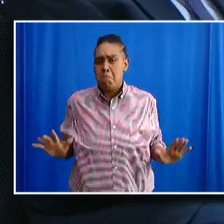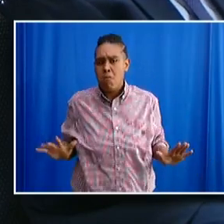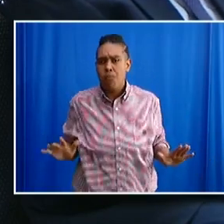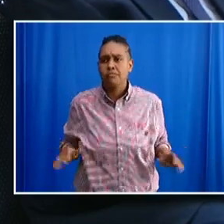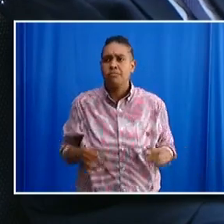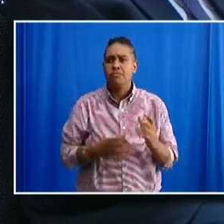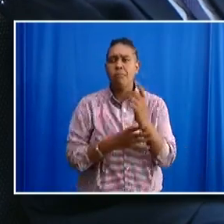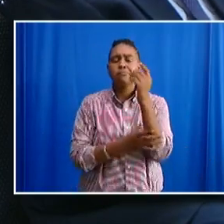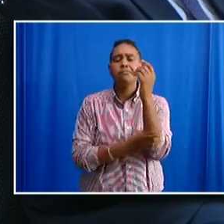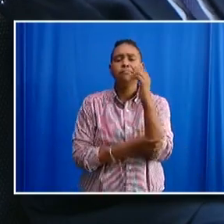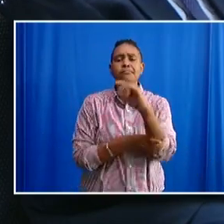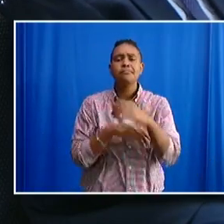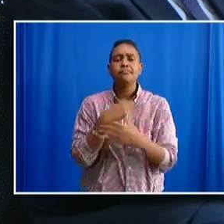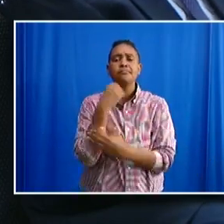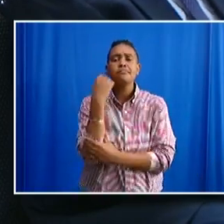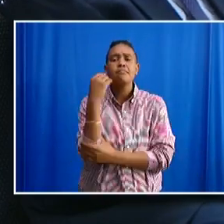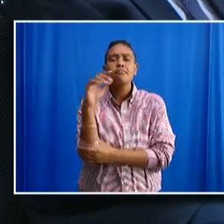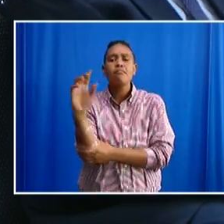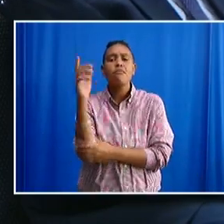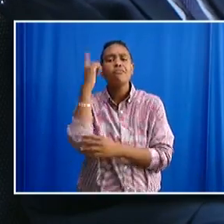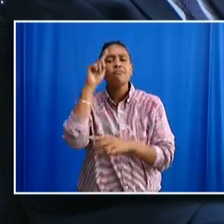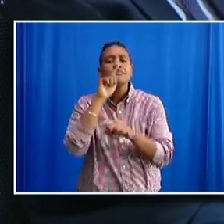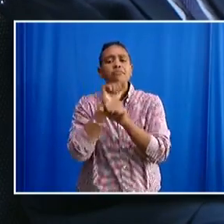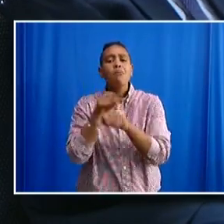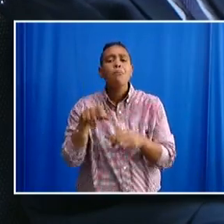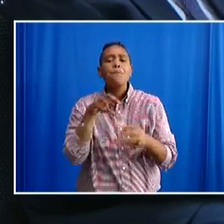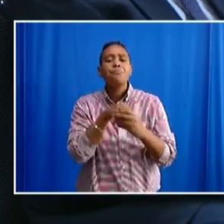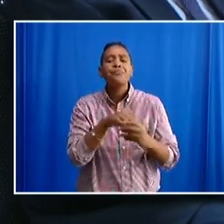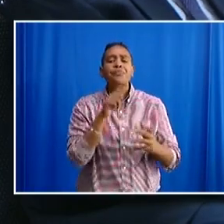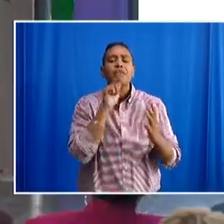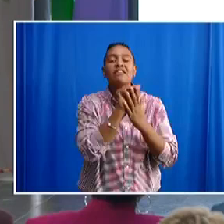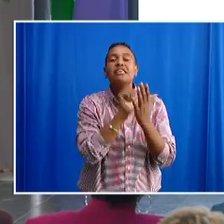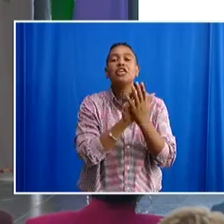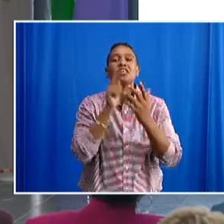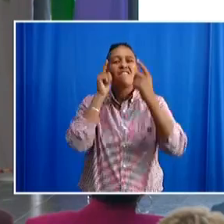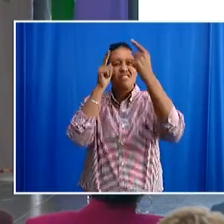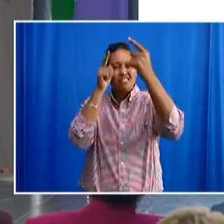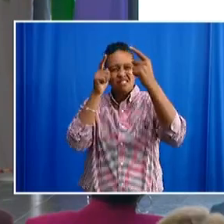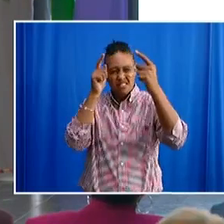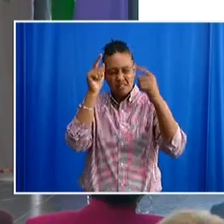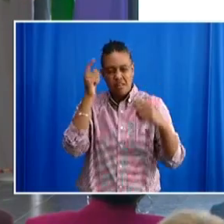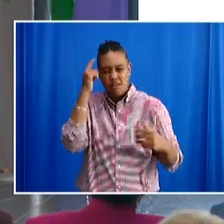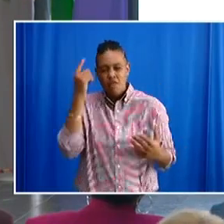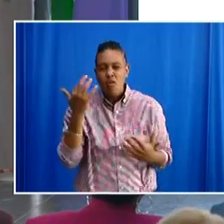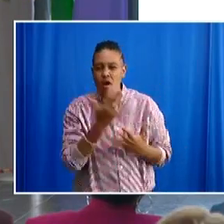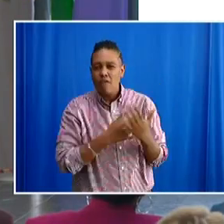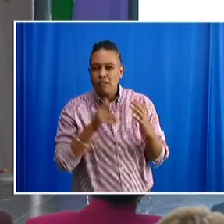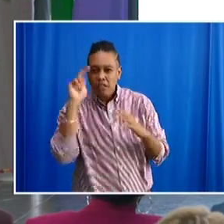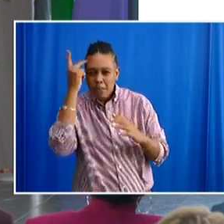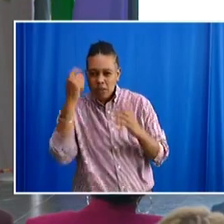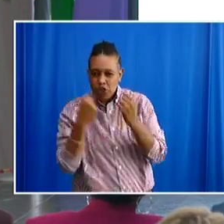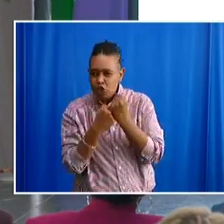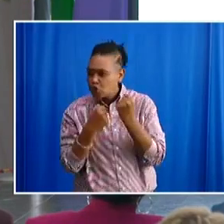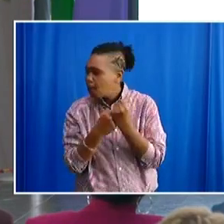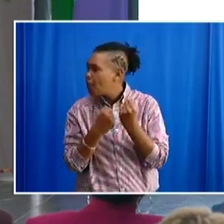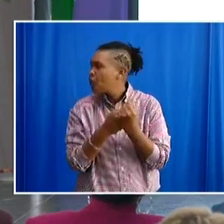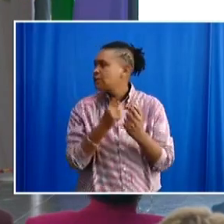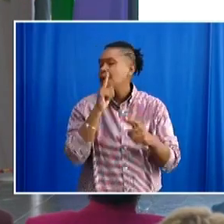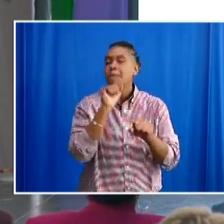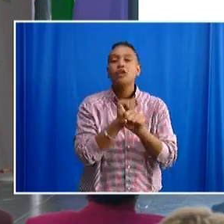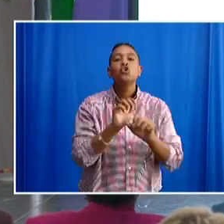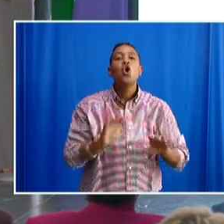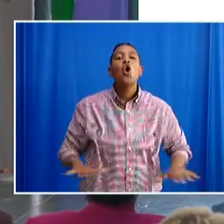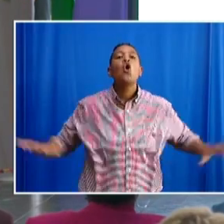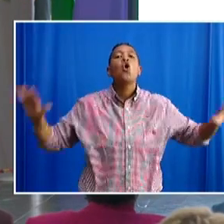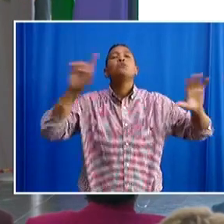for ensuring that this is part of the agenda of the cabinet, for harnessing the political support and making sure that